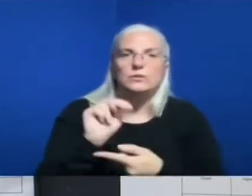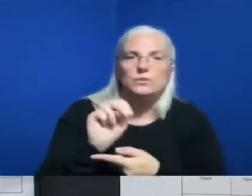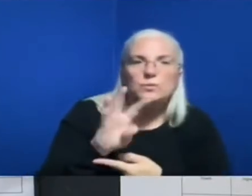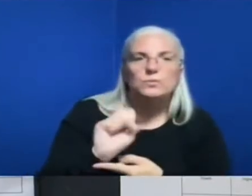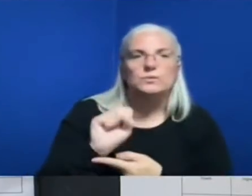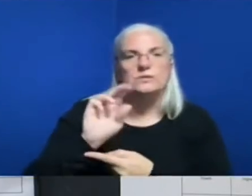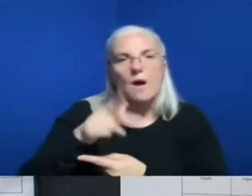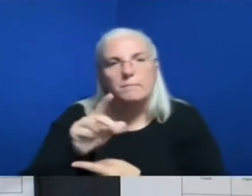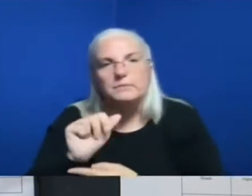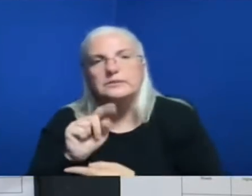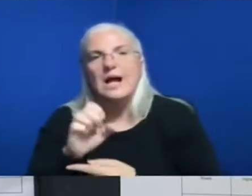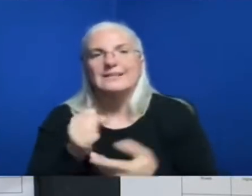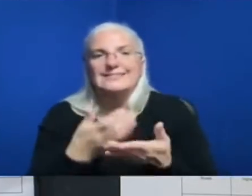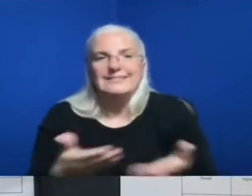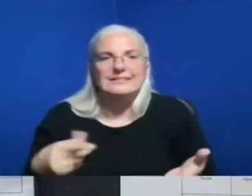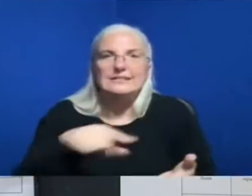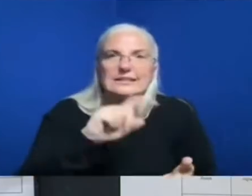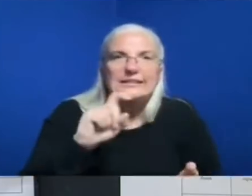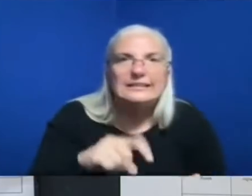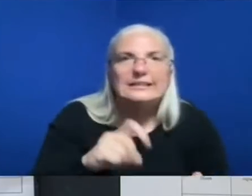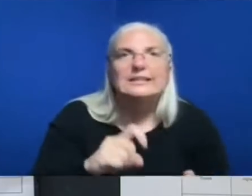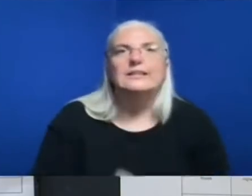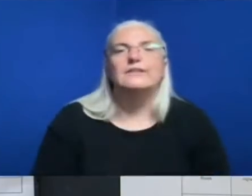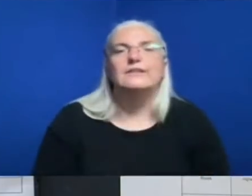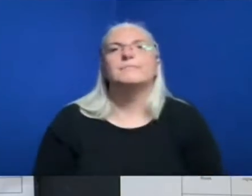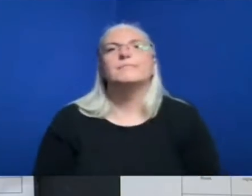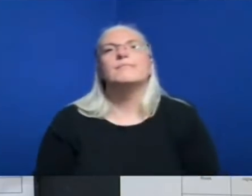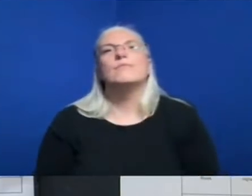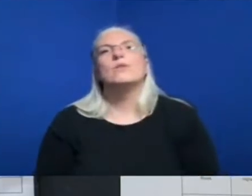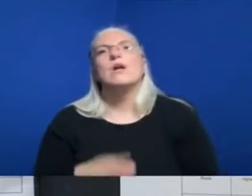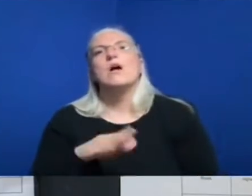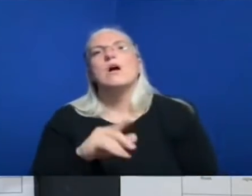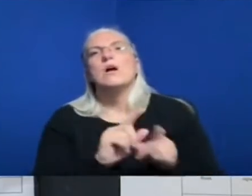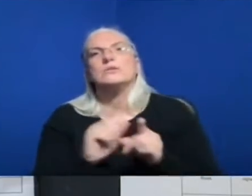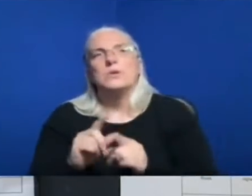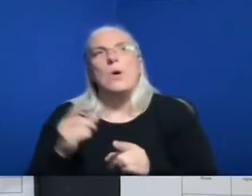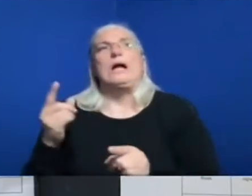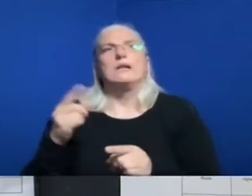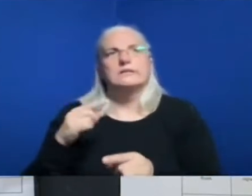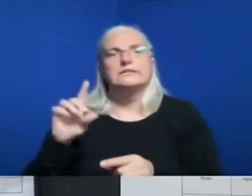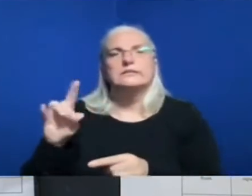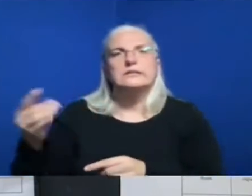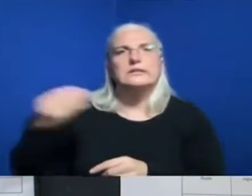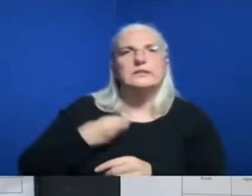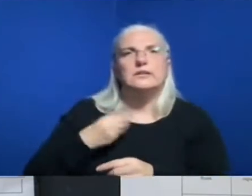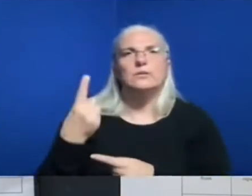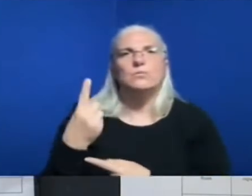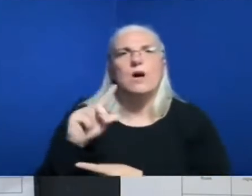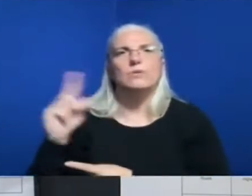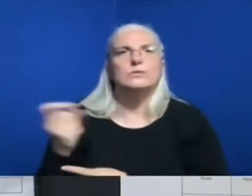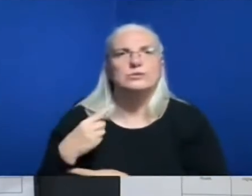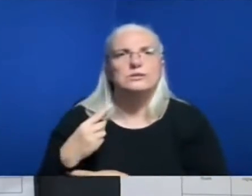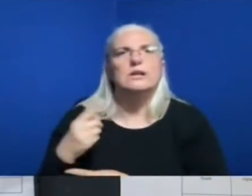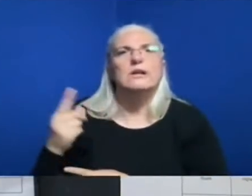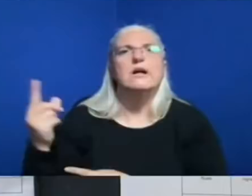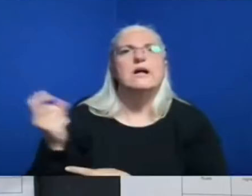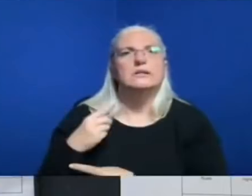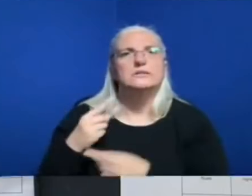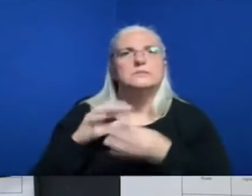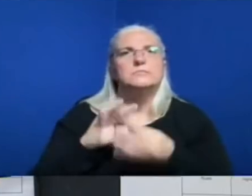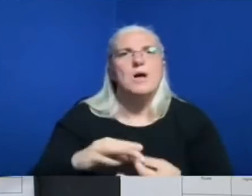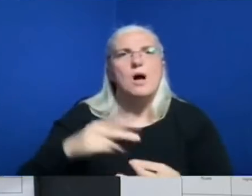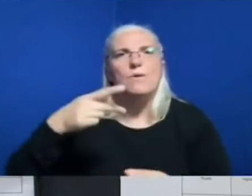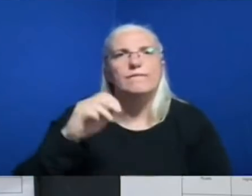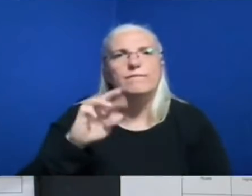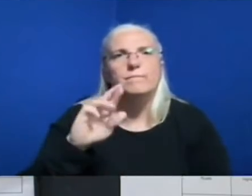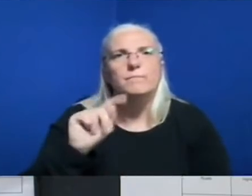And I did receive one question in regards to how Portola is looking, and I believe that was already answered.